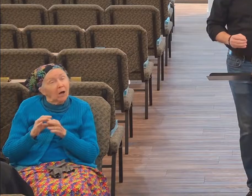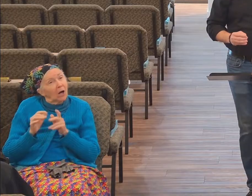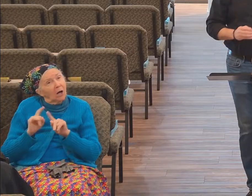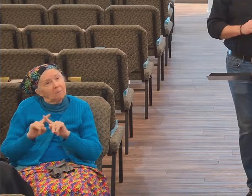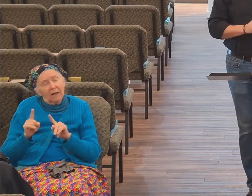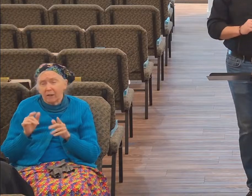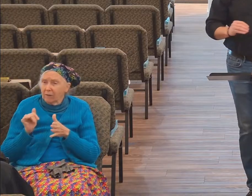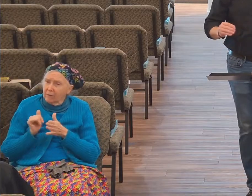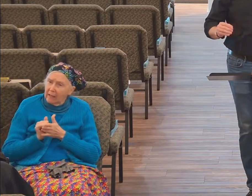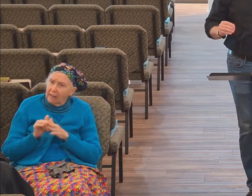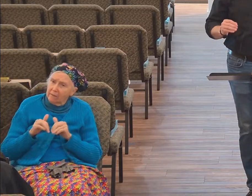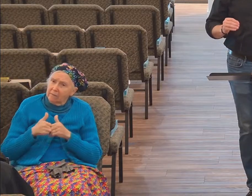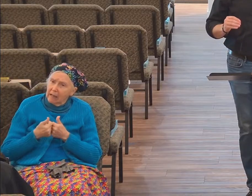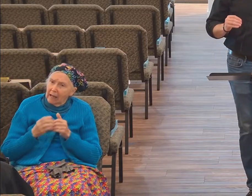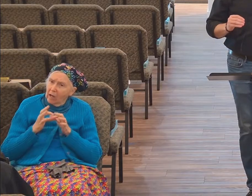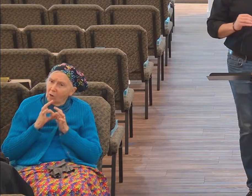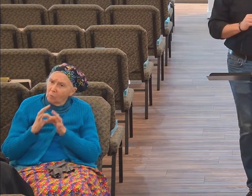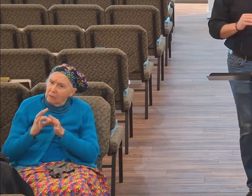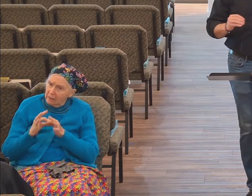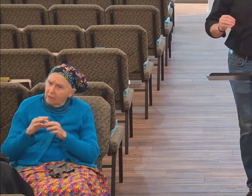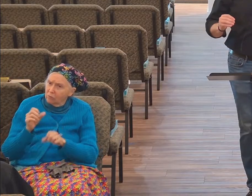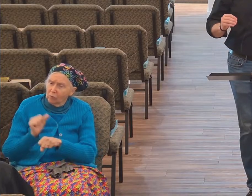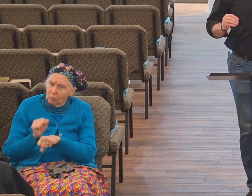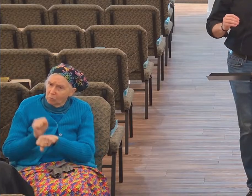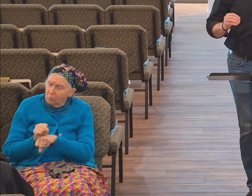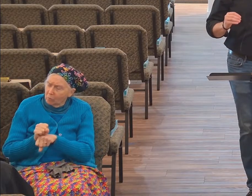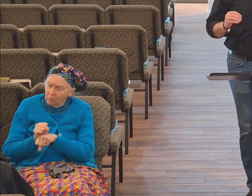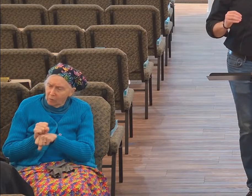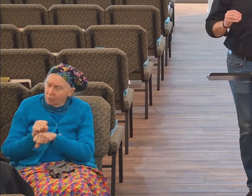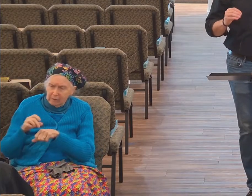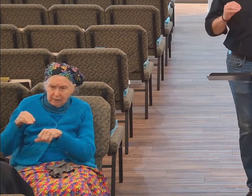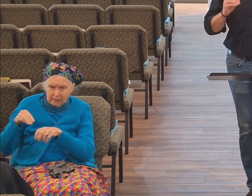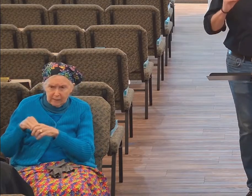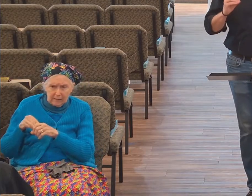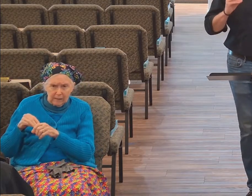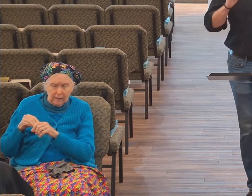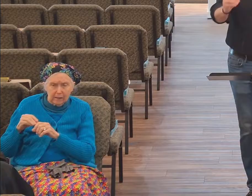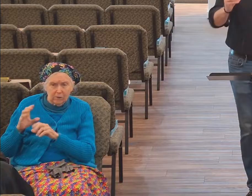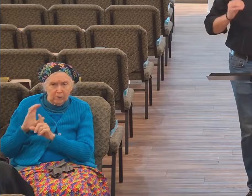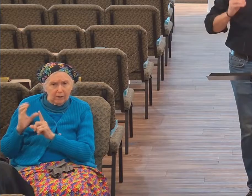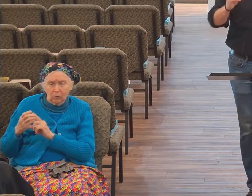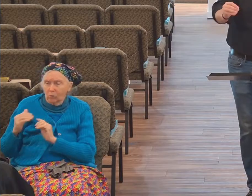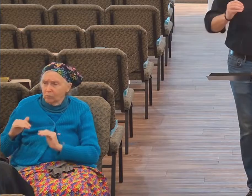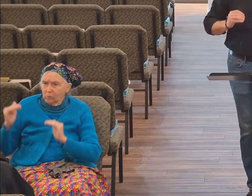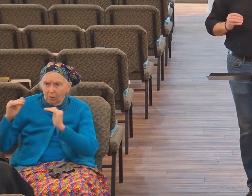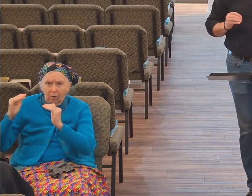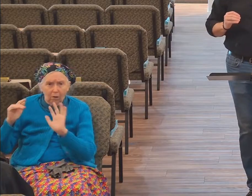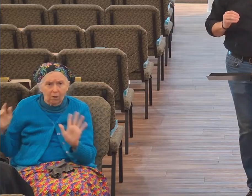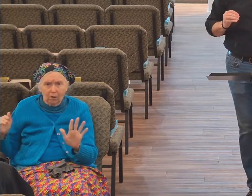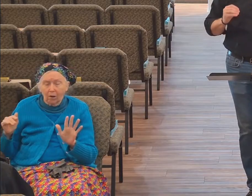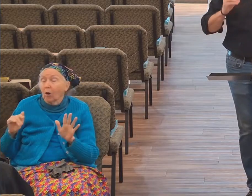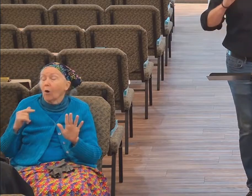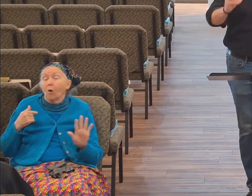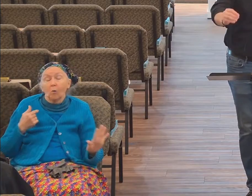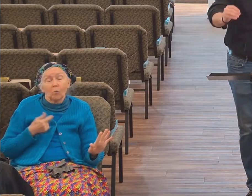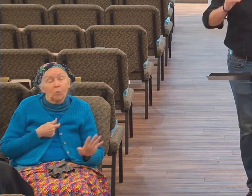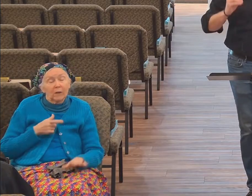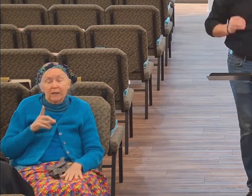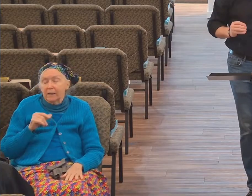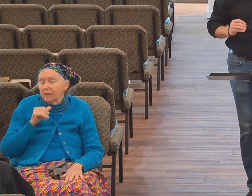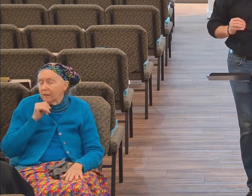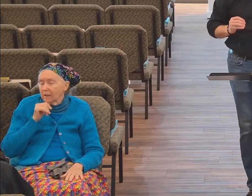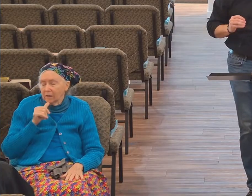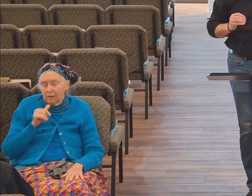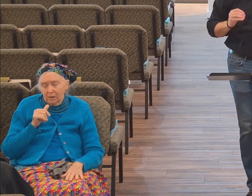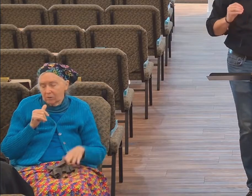worked in so many different ways, okay, on so many different levels, okay? It's like, but this isn't how we treated you. This isn't how